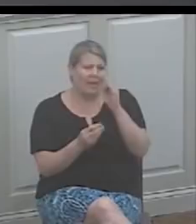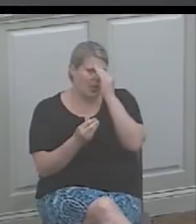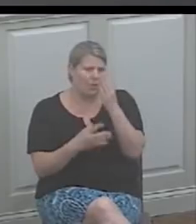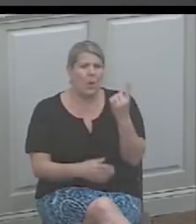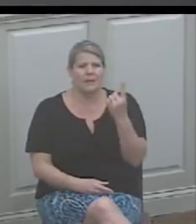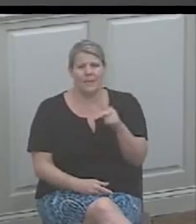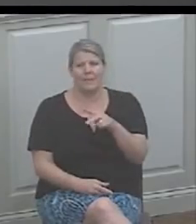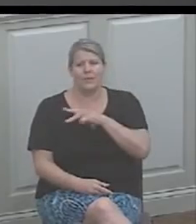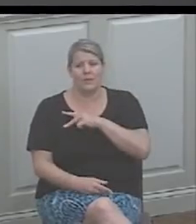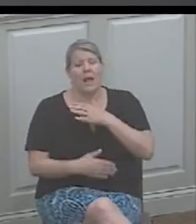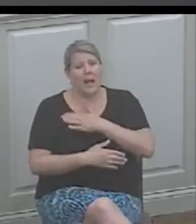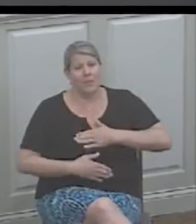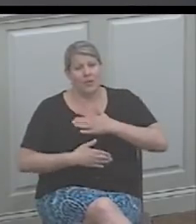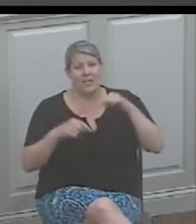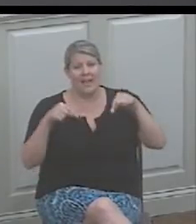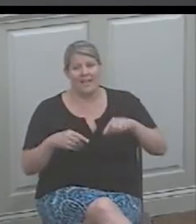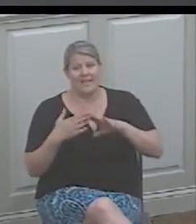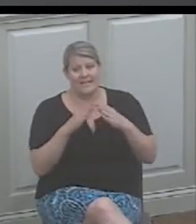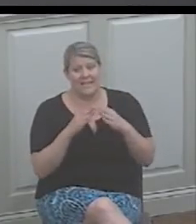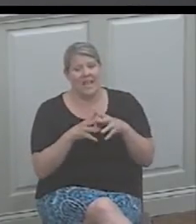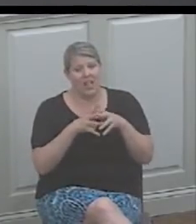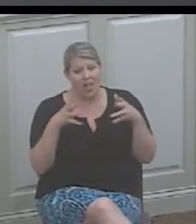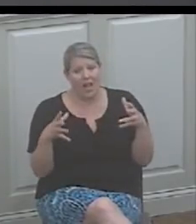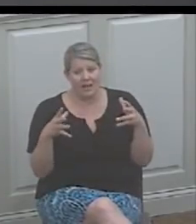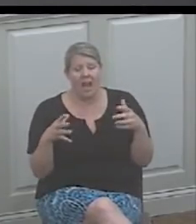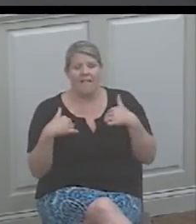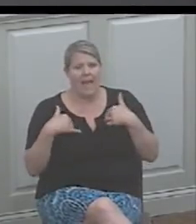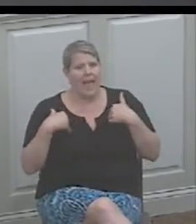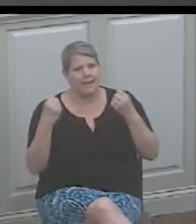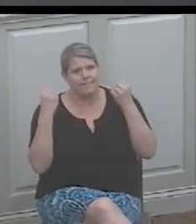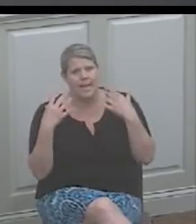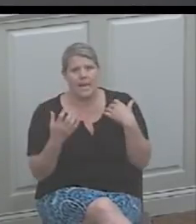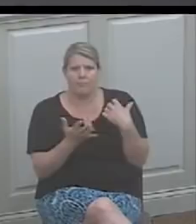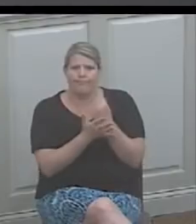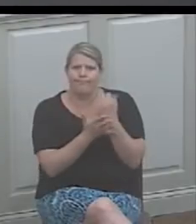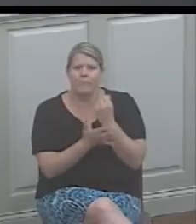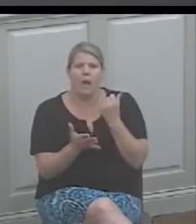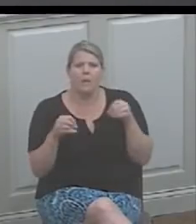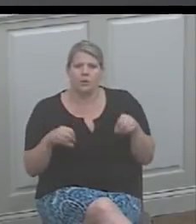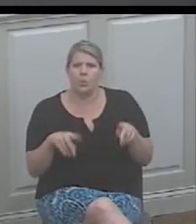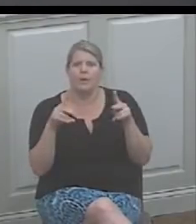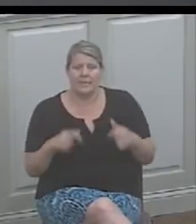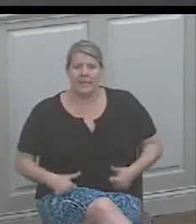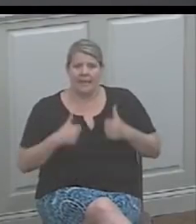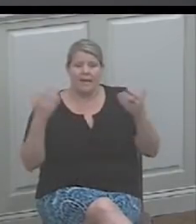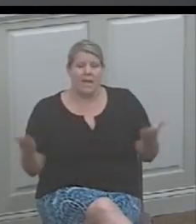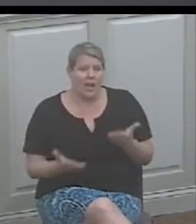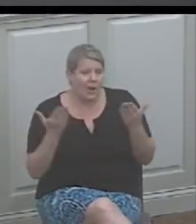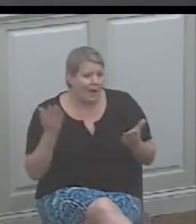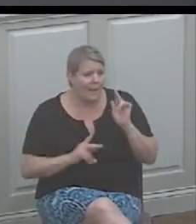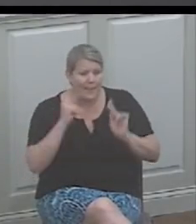I actually appreciate the city quite a bit. It's given me very, very, very many opportunities just from living in this area. The people that I've grown to